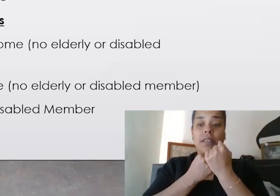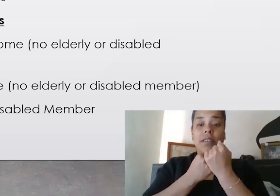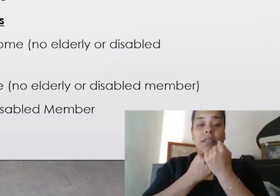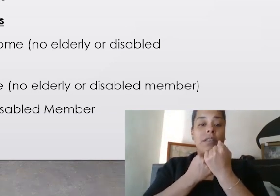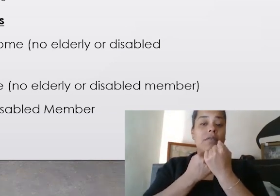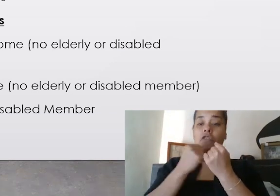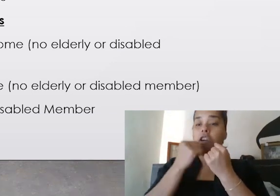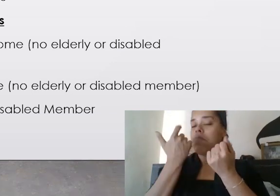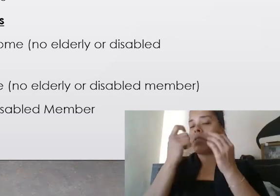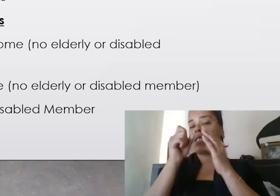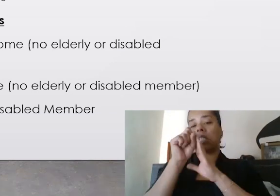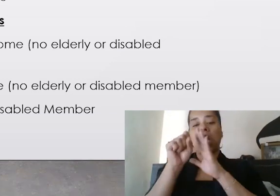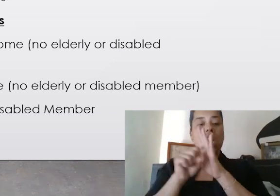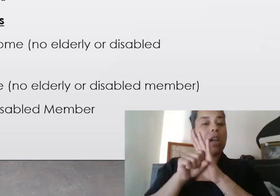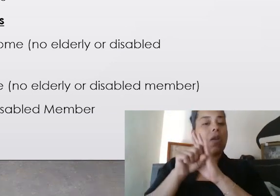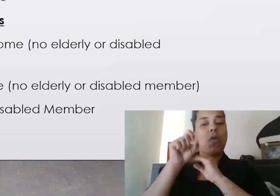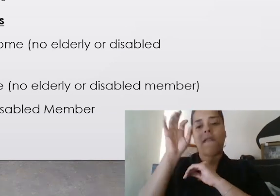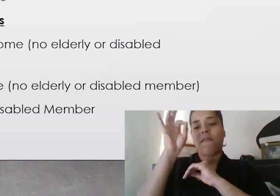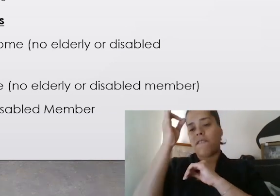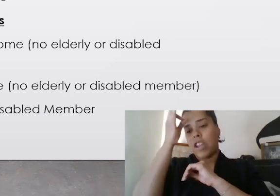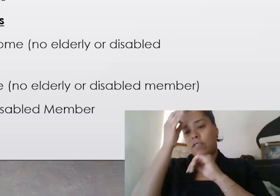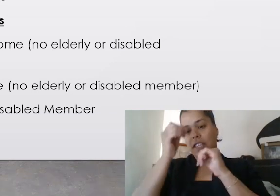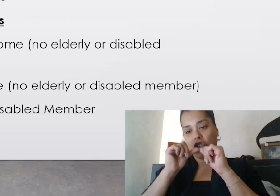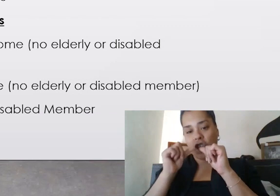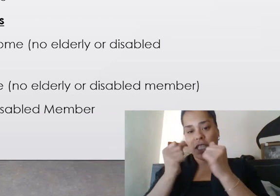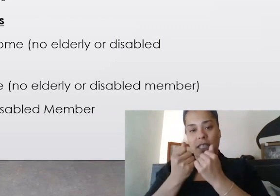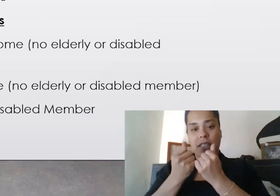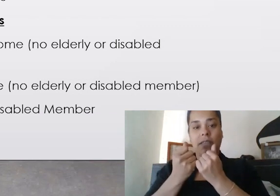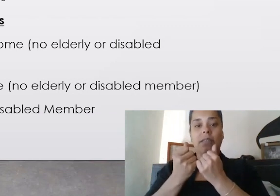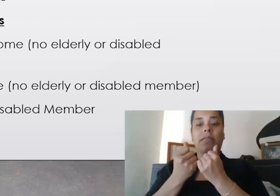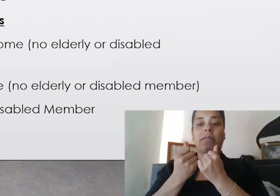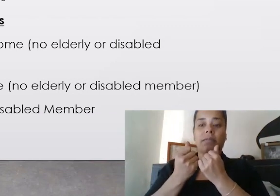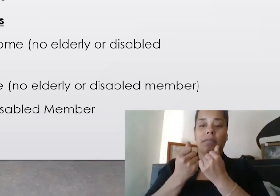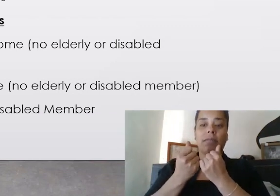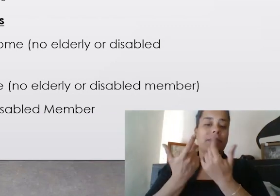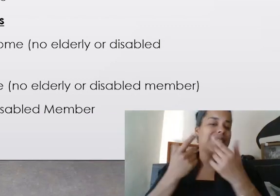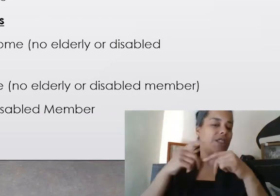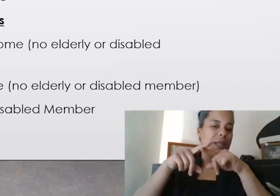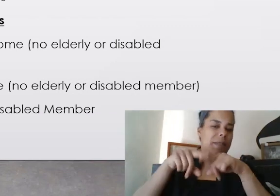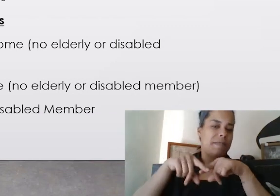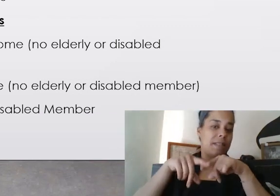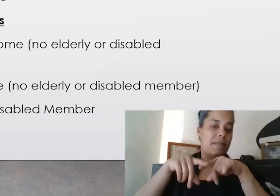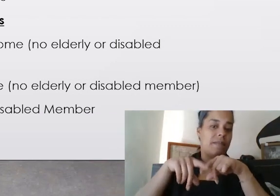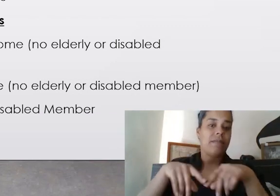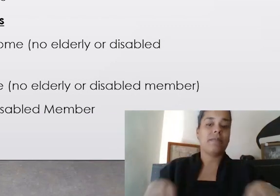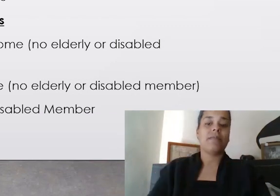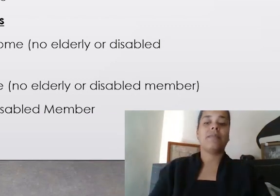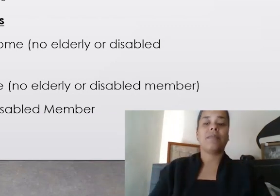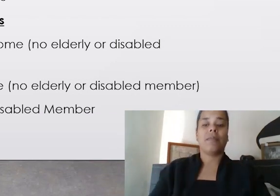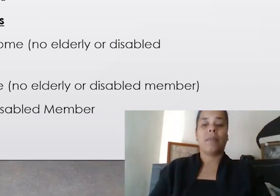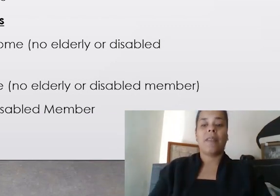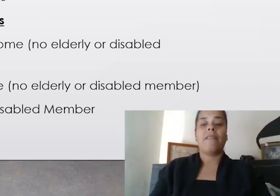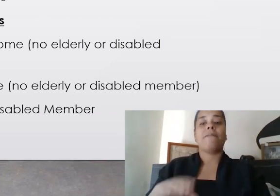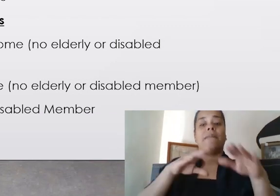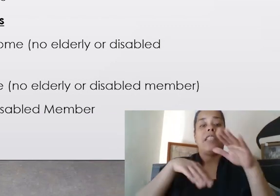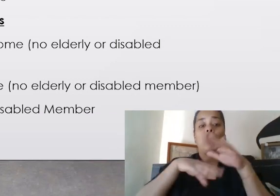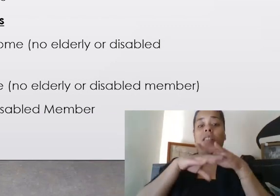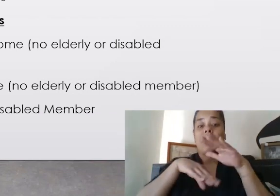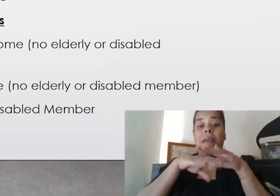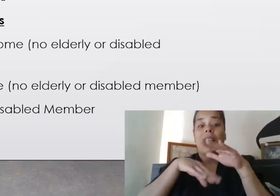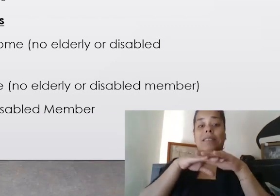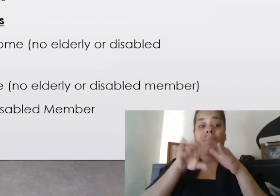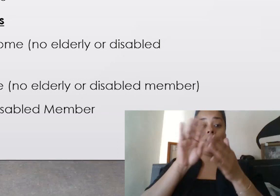state, local, federal agencies. It depends. So the maximum amount that you're allowed to have